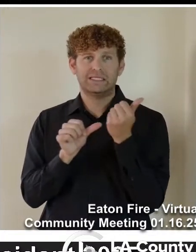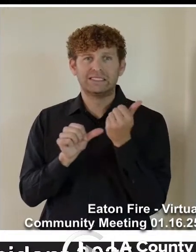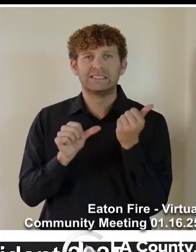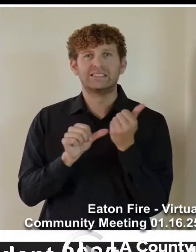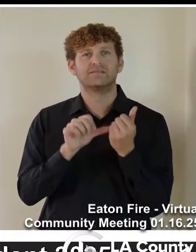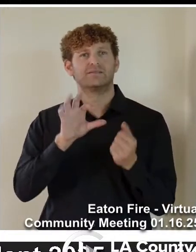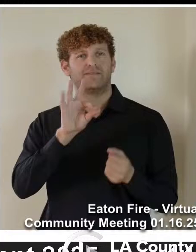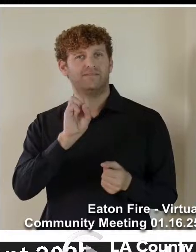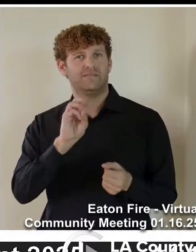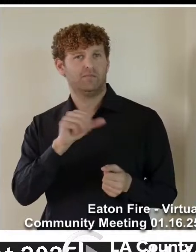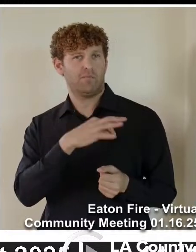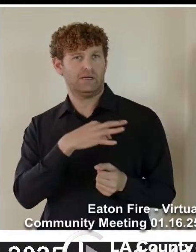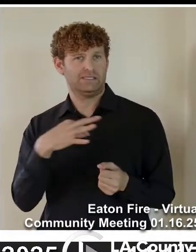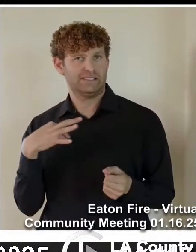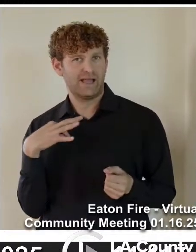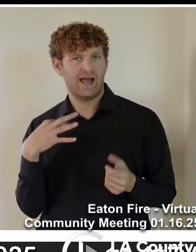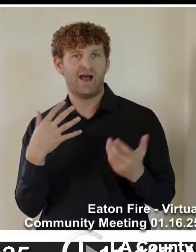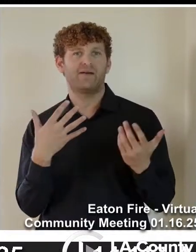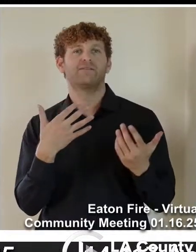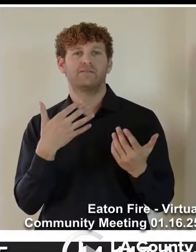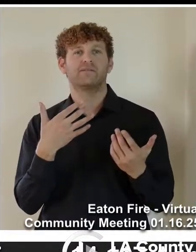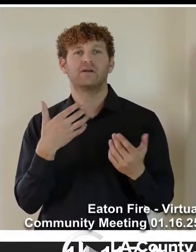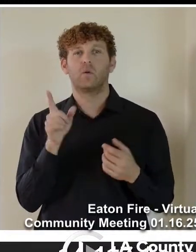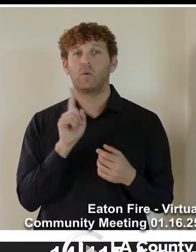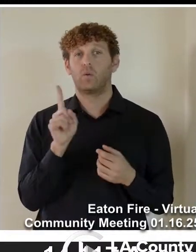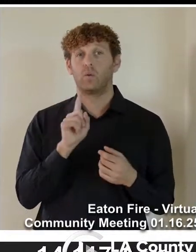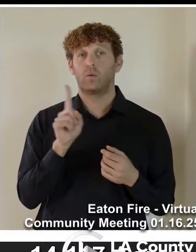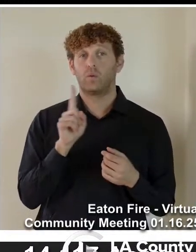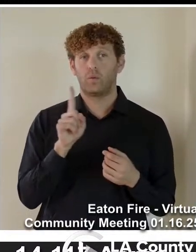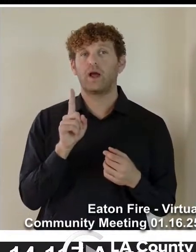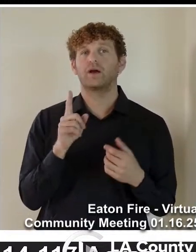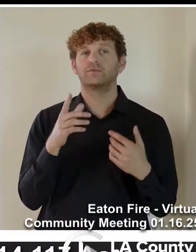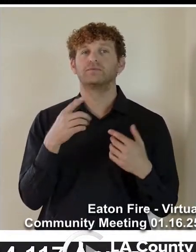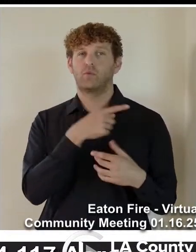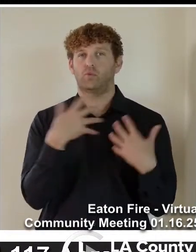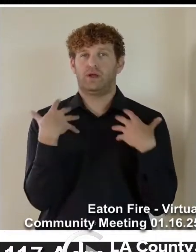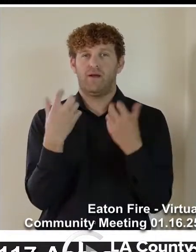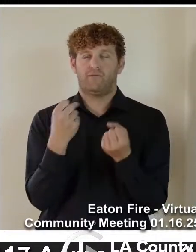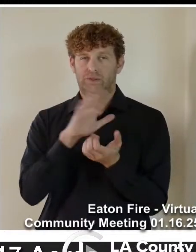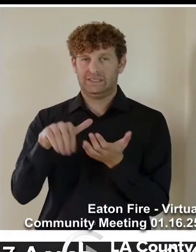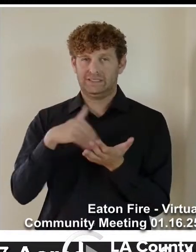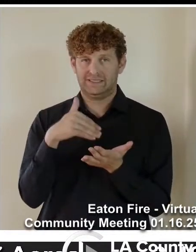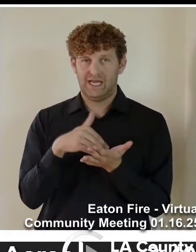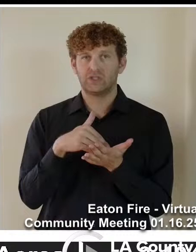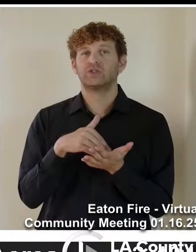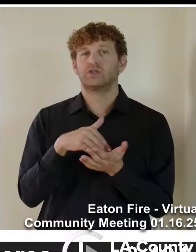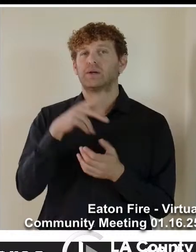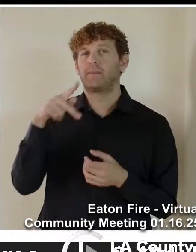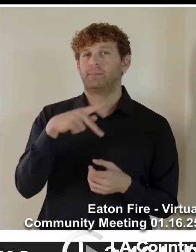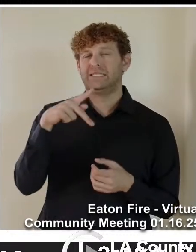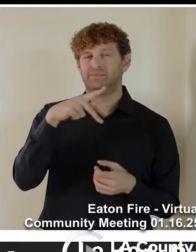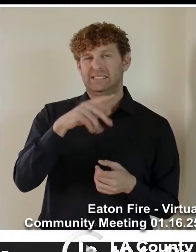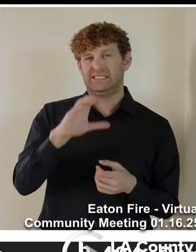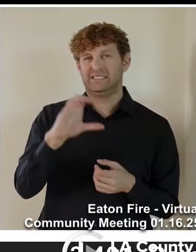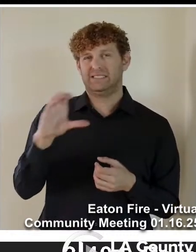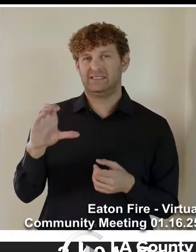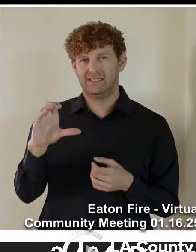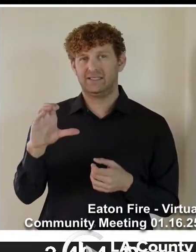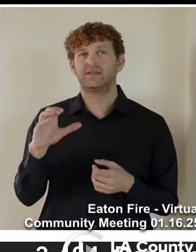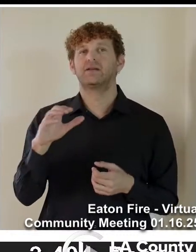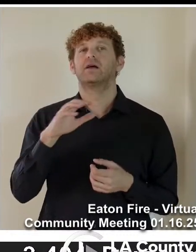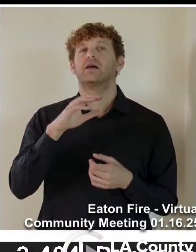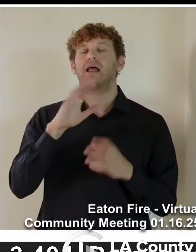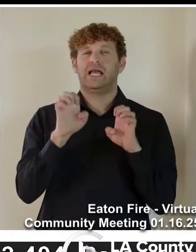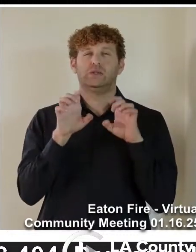DRCs, as we call the recovery centers, are located at Pasadena City College Community Education Center.